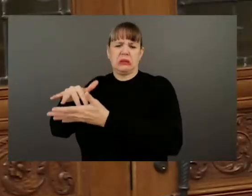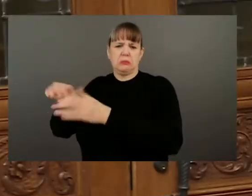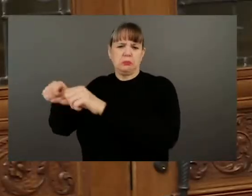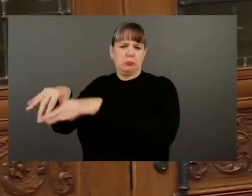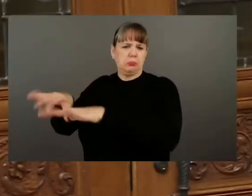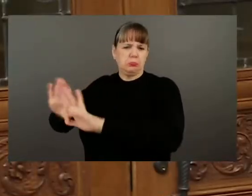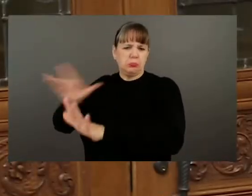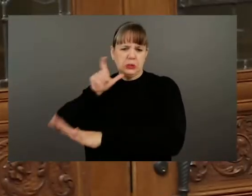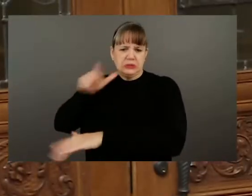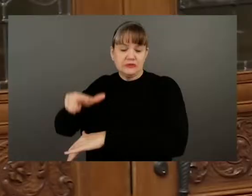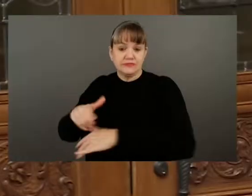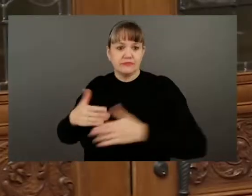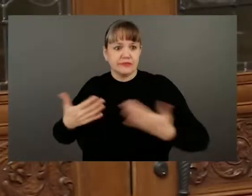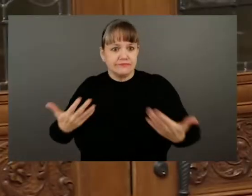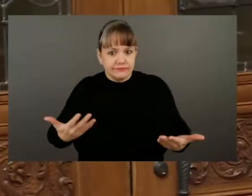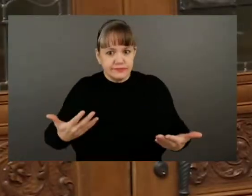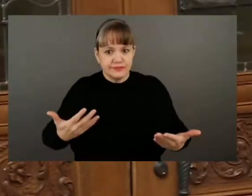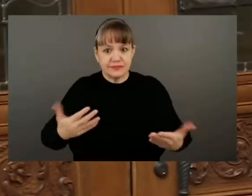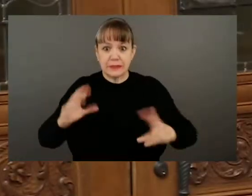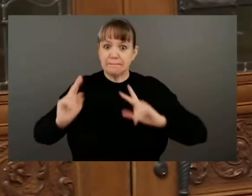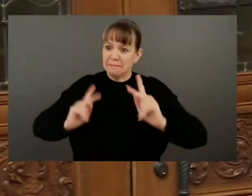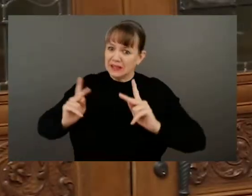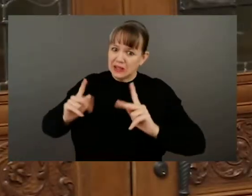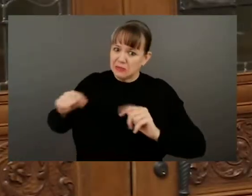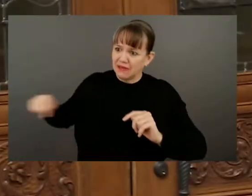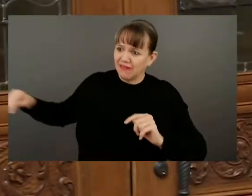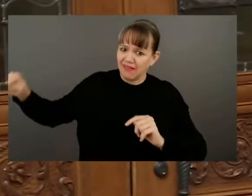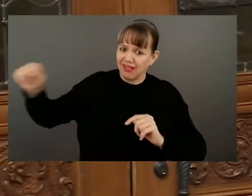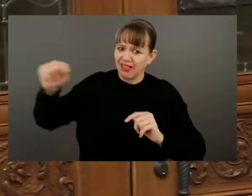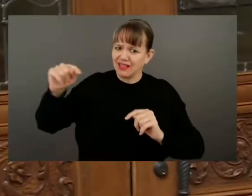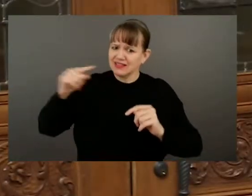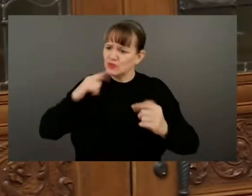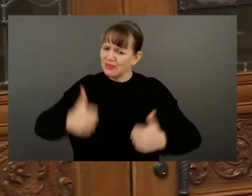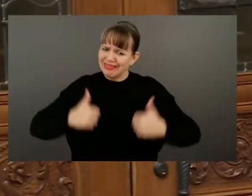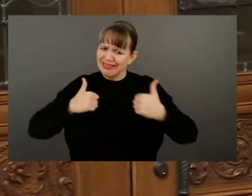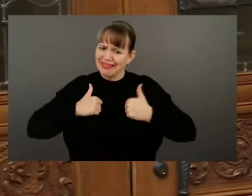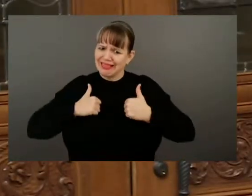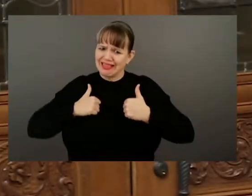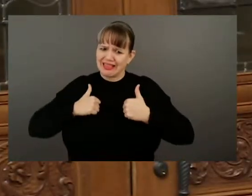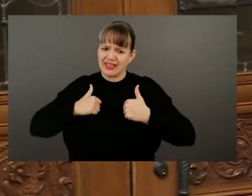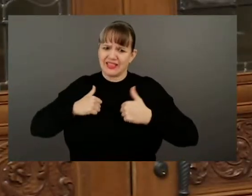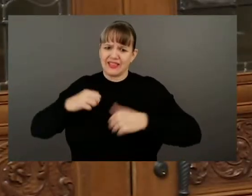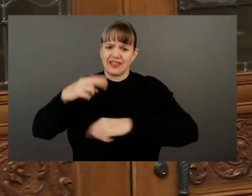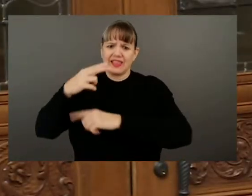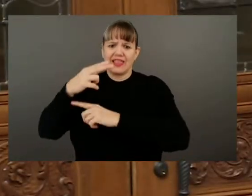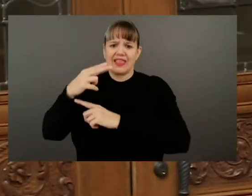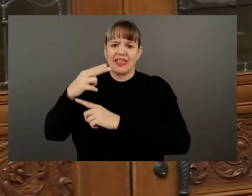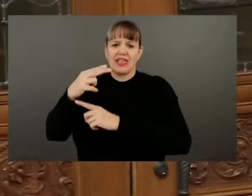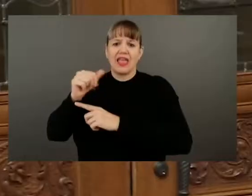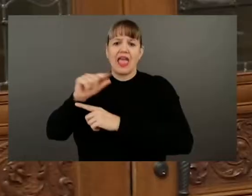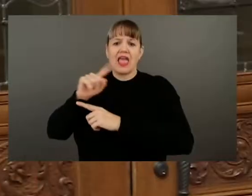are people. They're people living their lives in Hazelton, Kitimat, and Squamish, and they don't deserve to be sacrificed for the